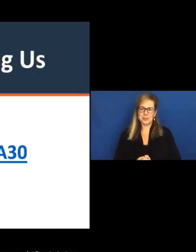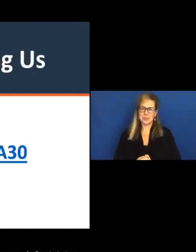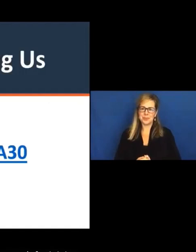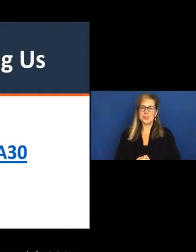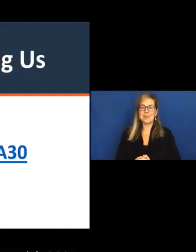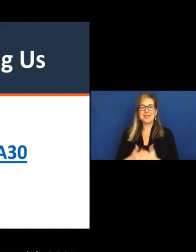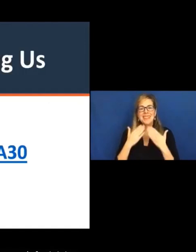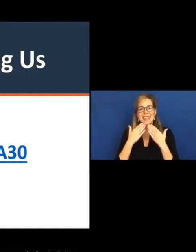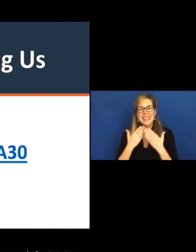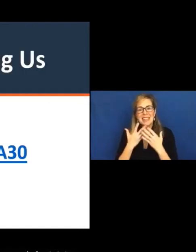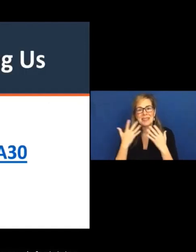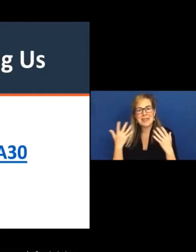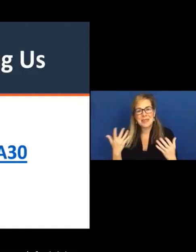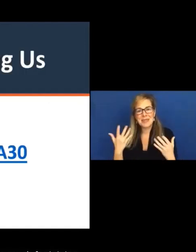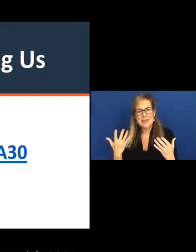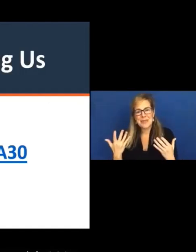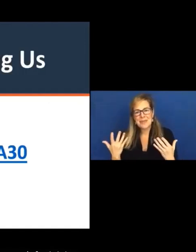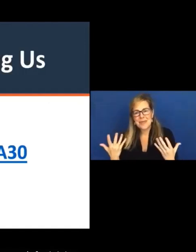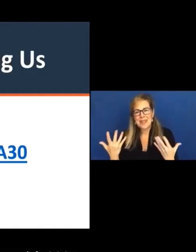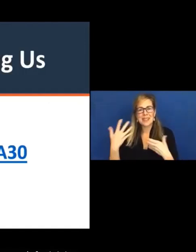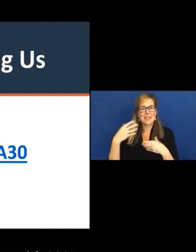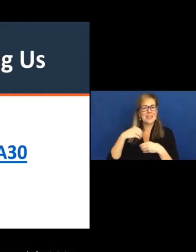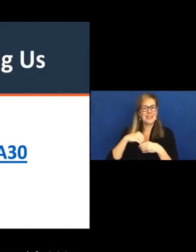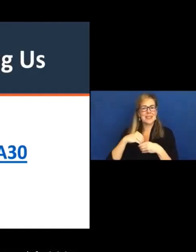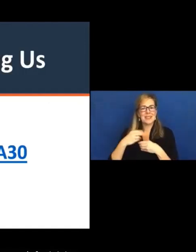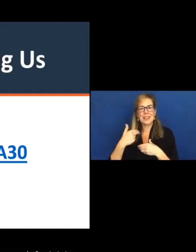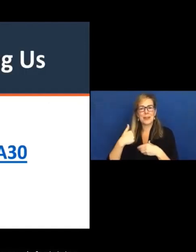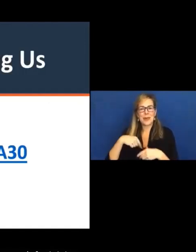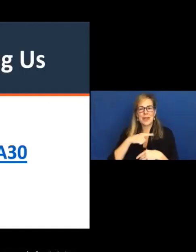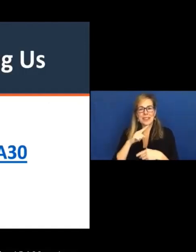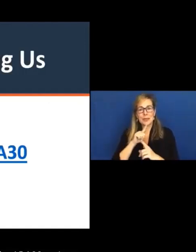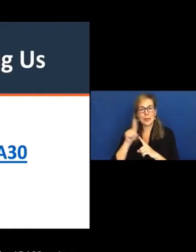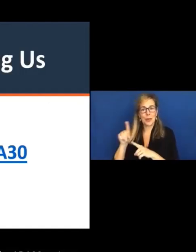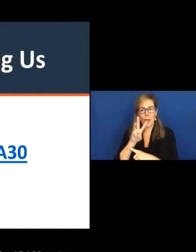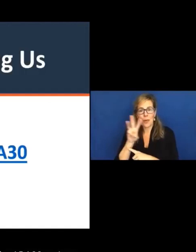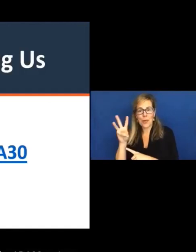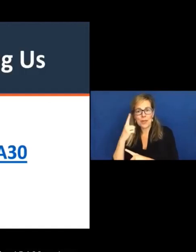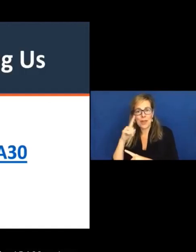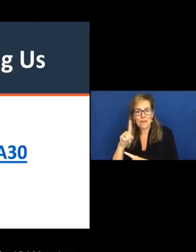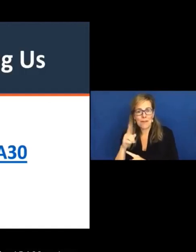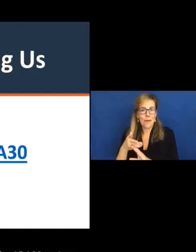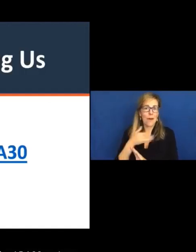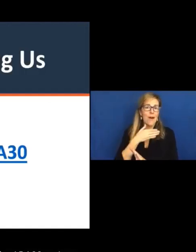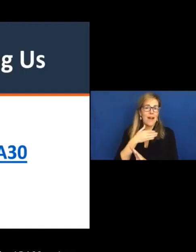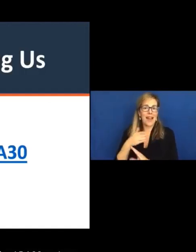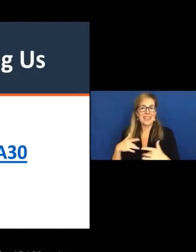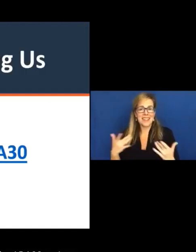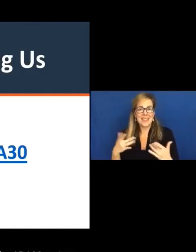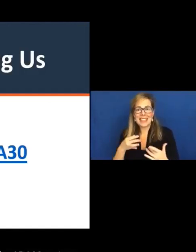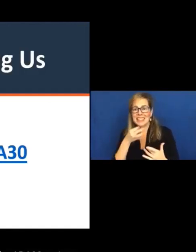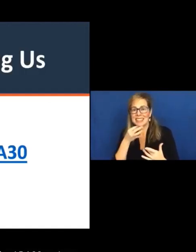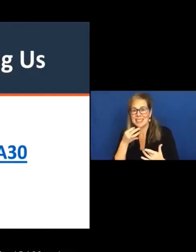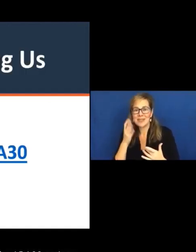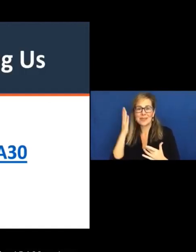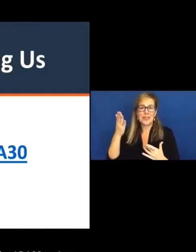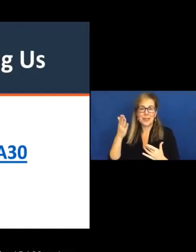So thank you so much for joining us. You can go to our website for past and upcoming events regarding the ADA